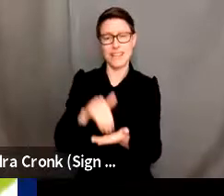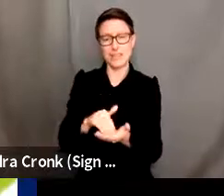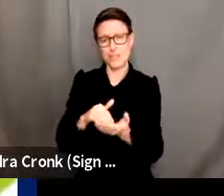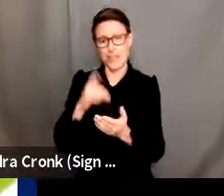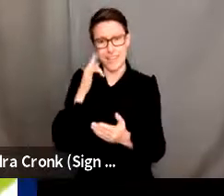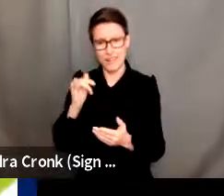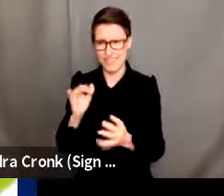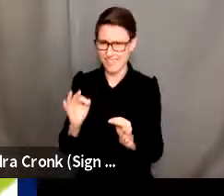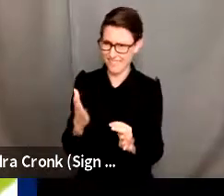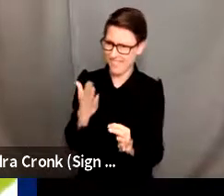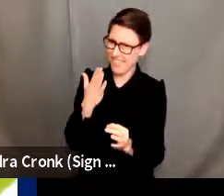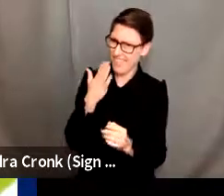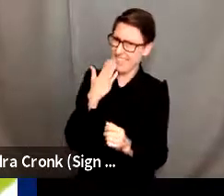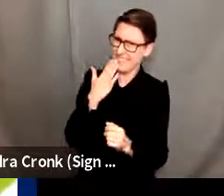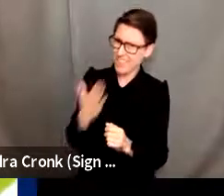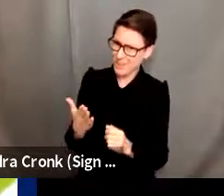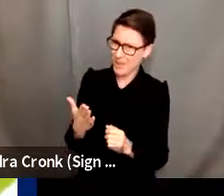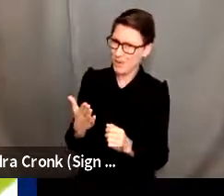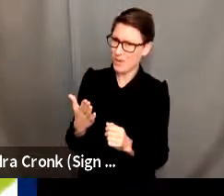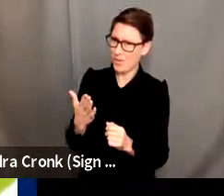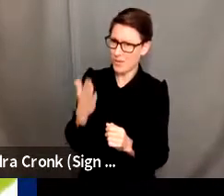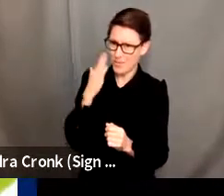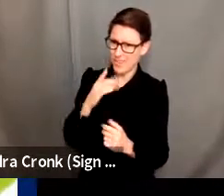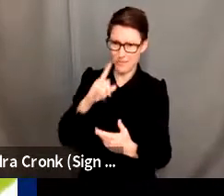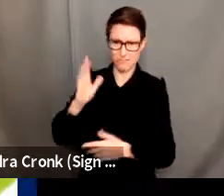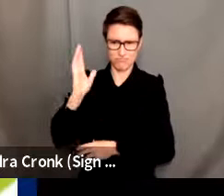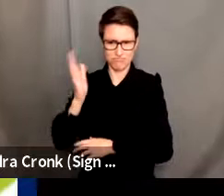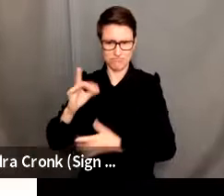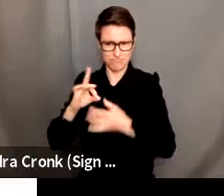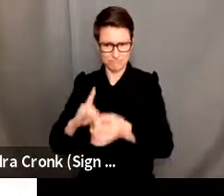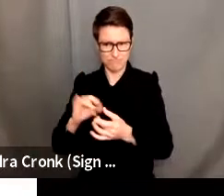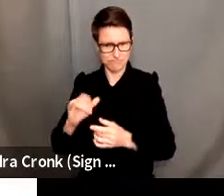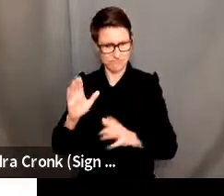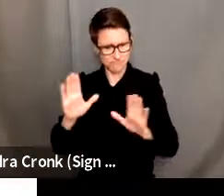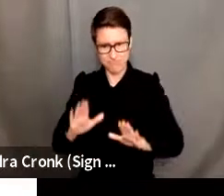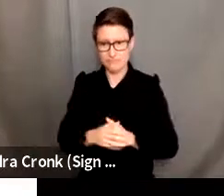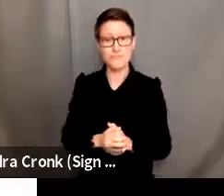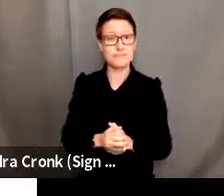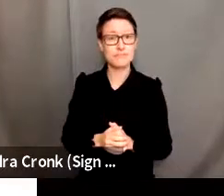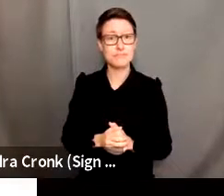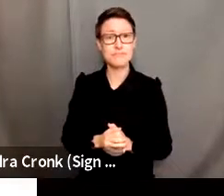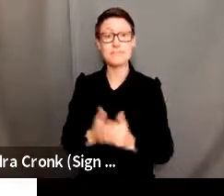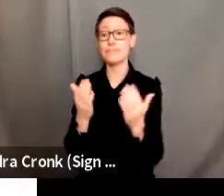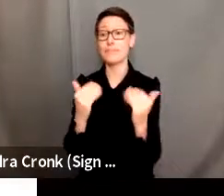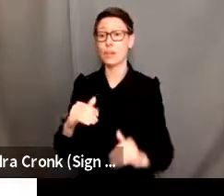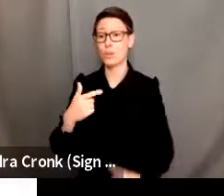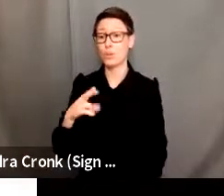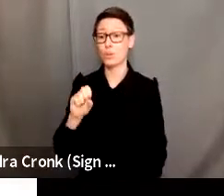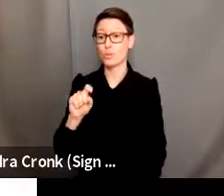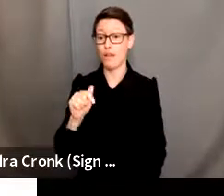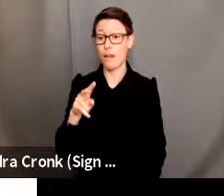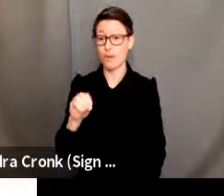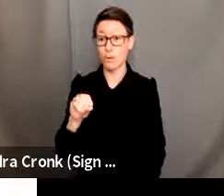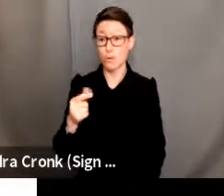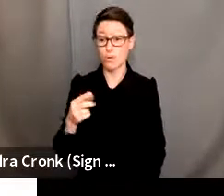for sharing on Hands-On Central California. Up next, we're going to be hearing from Gustavo Gutierrez and Catholic